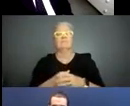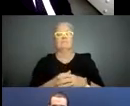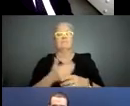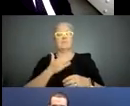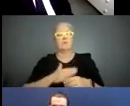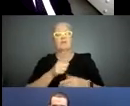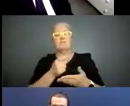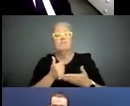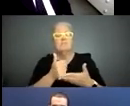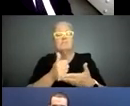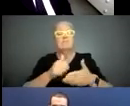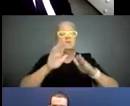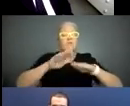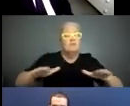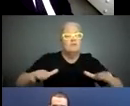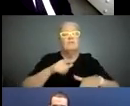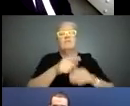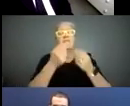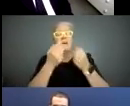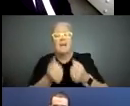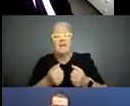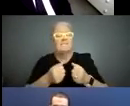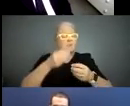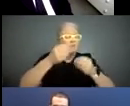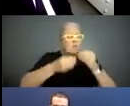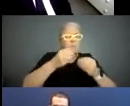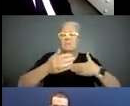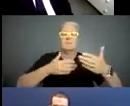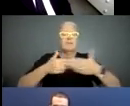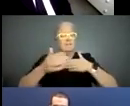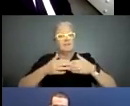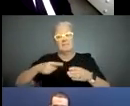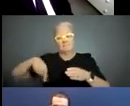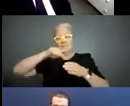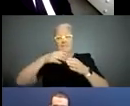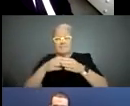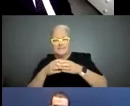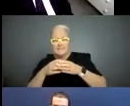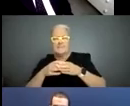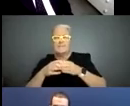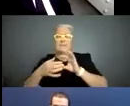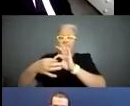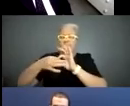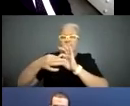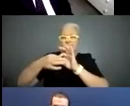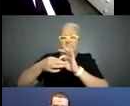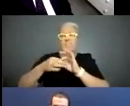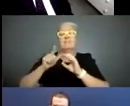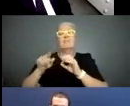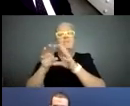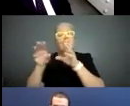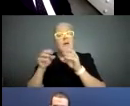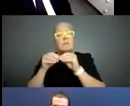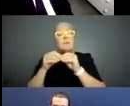any child experiencing difficulties. The team works closely with parents and seeks the advice of other specialists when